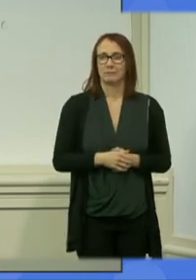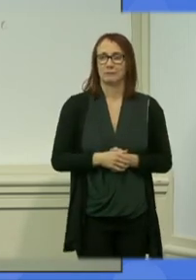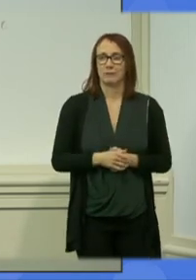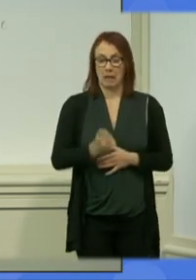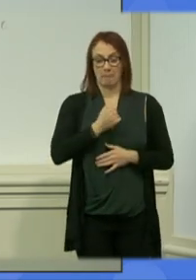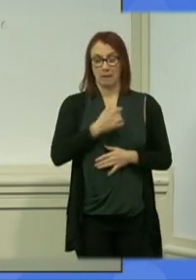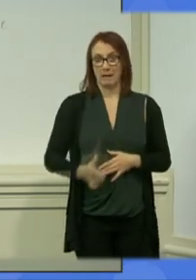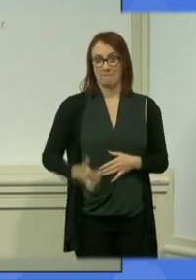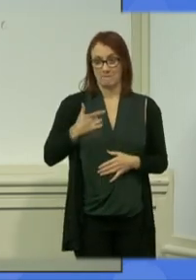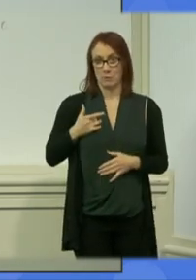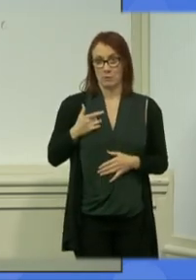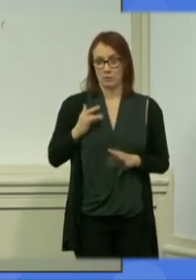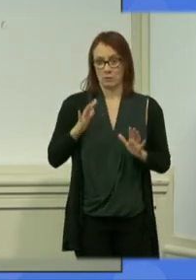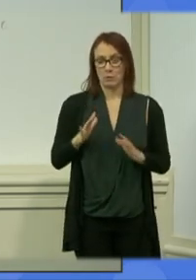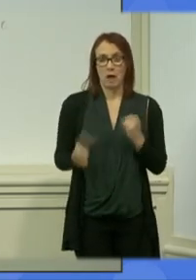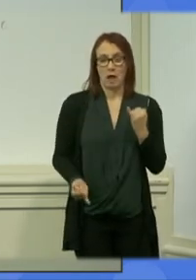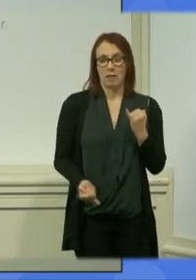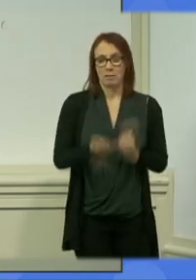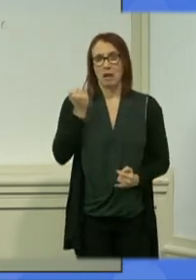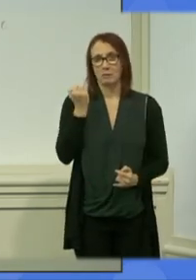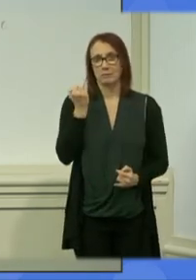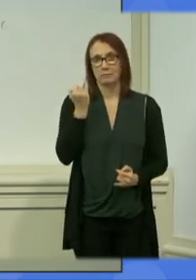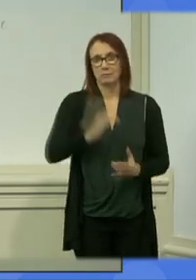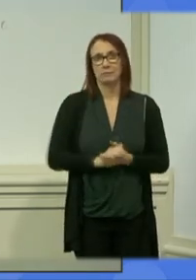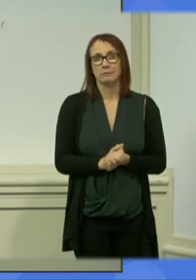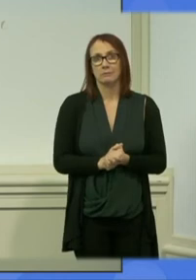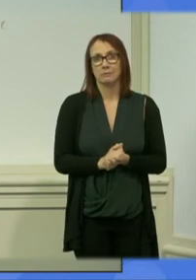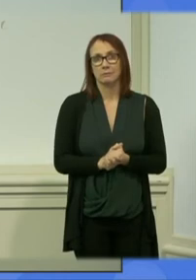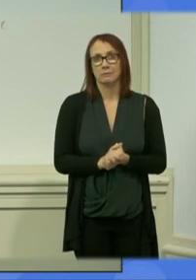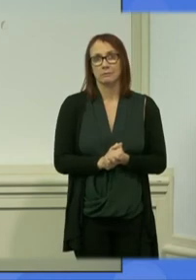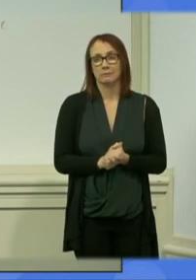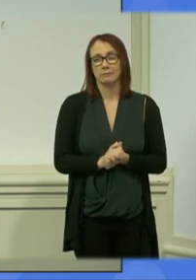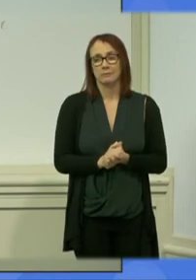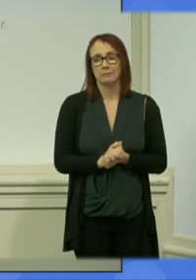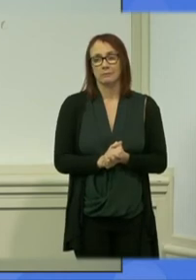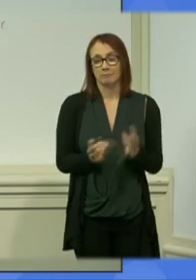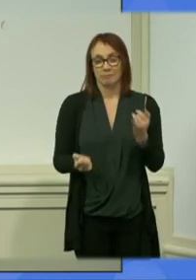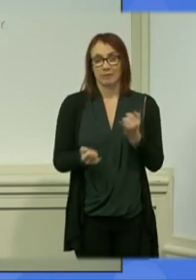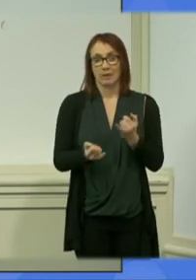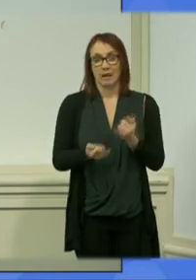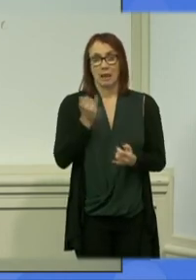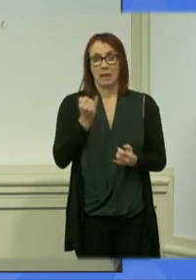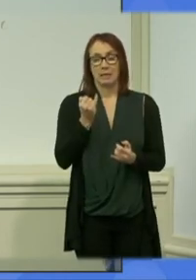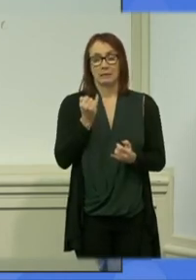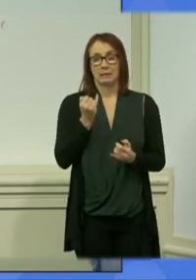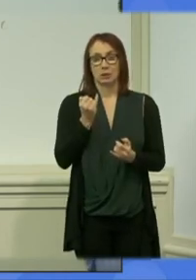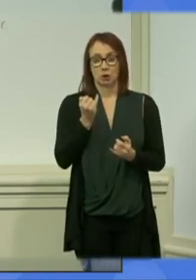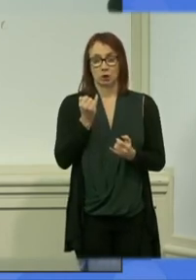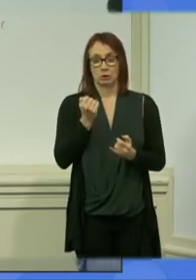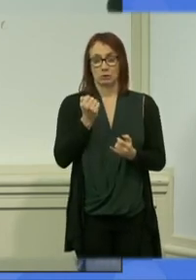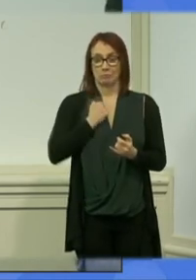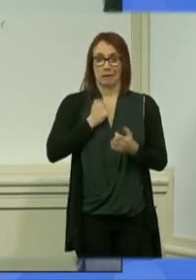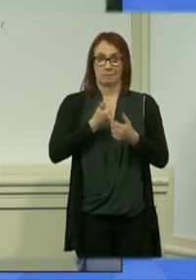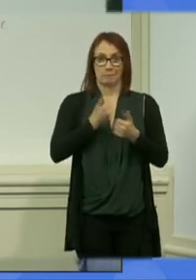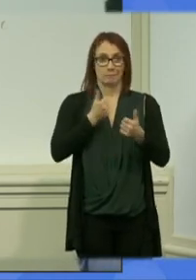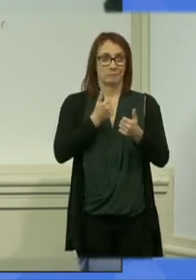my personal tuppence halfpenny worth. And last but not least, some surveys that the Chartered Institute of Tax have done, and